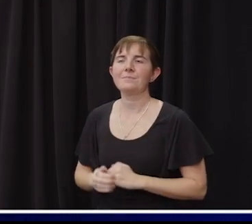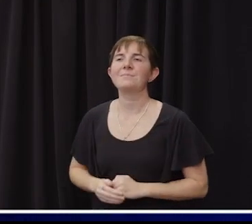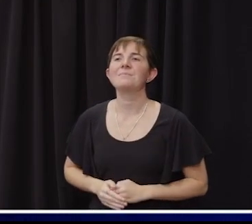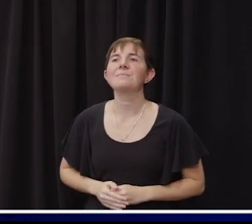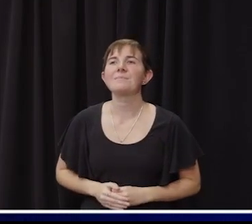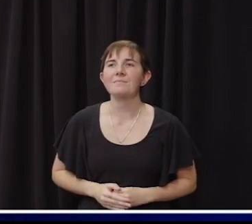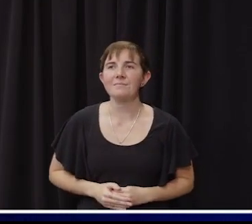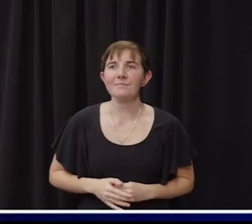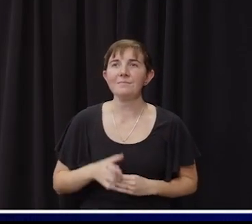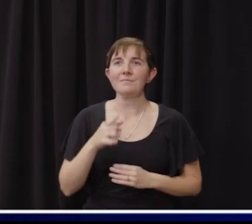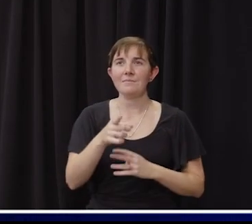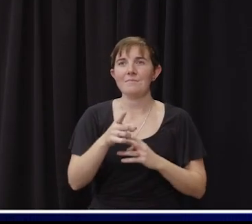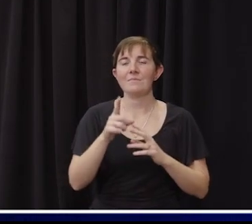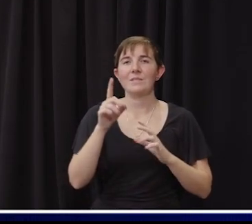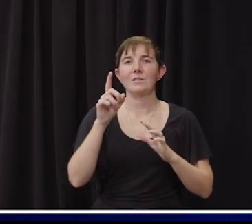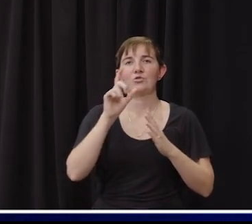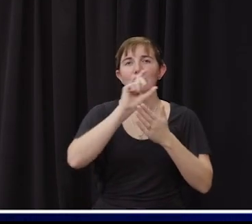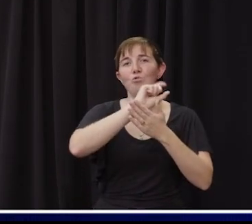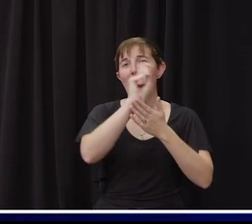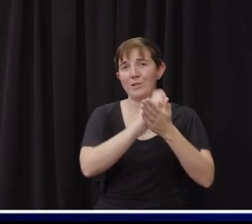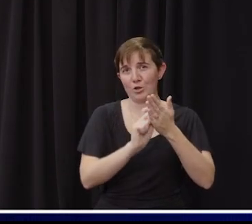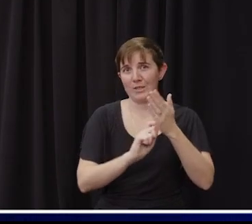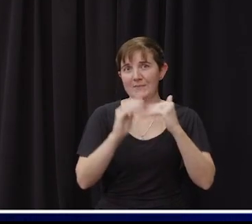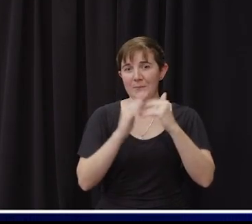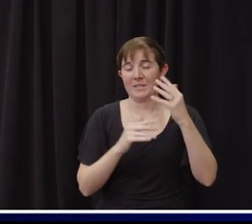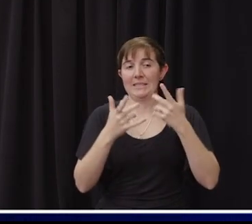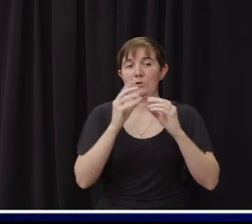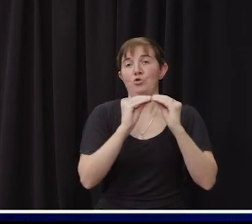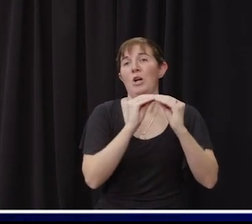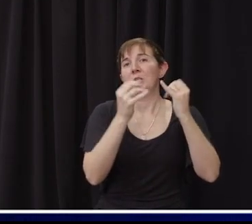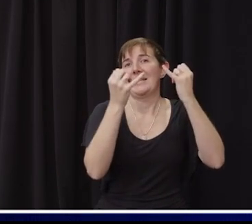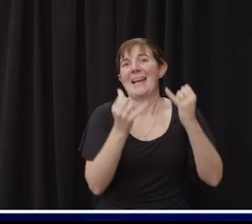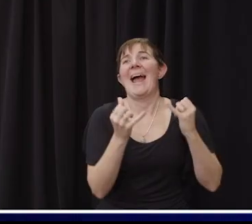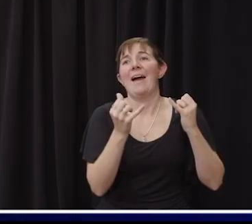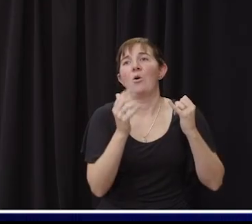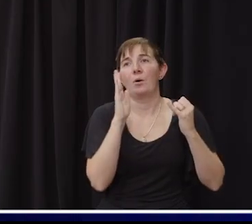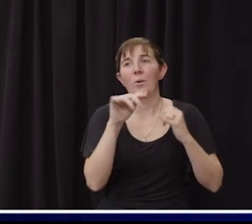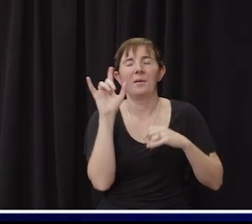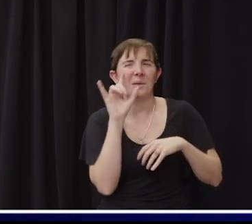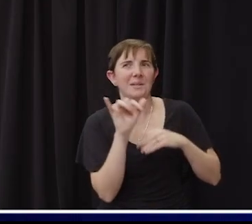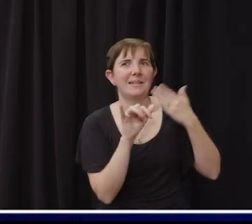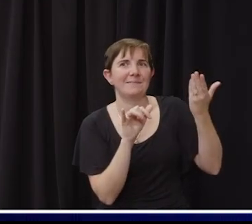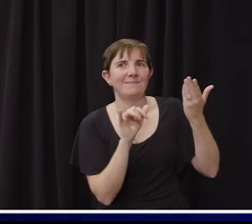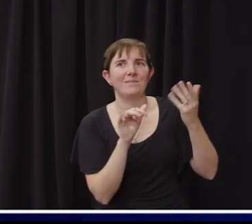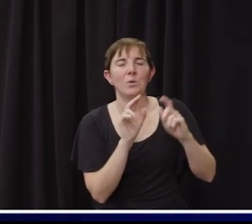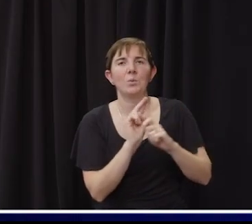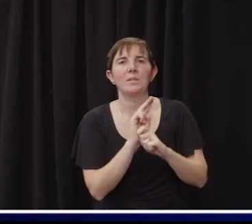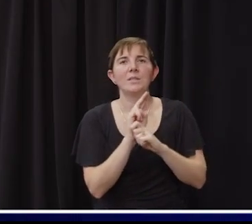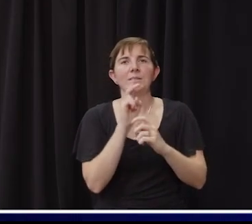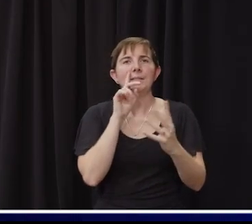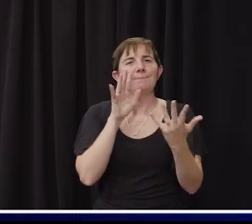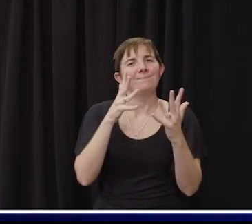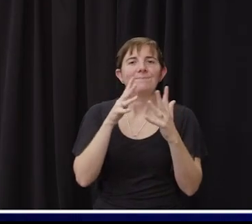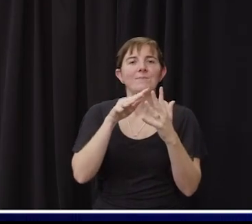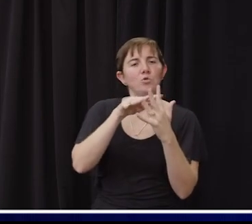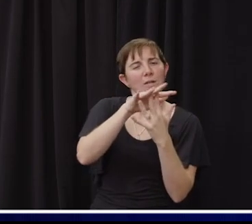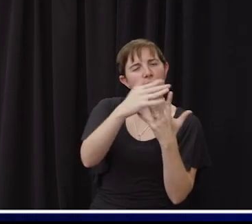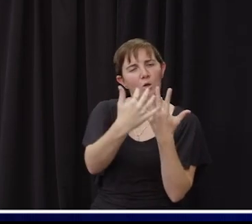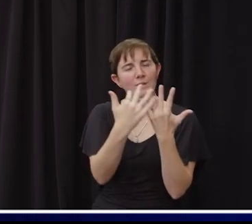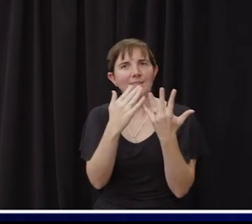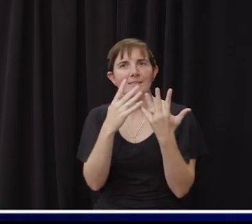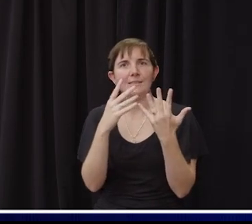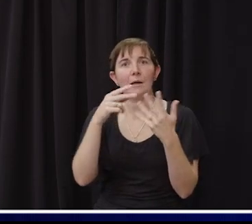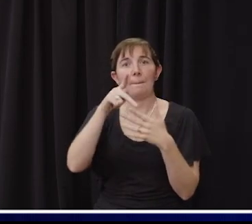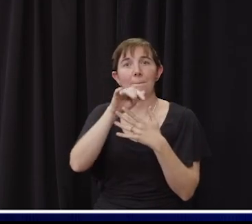So here's a rendering of the building that's under construction now. We're using translucent panels at the area where you